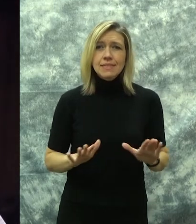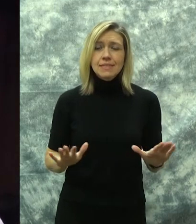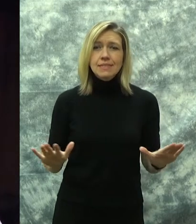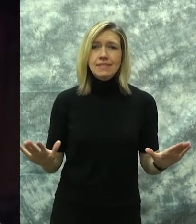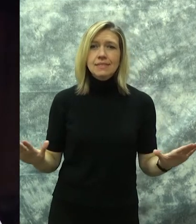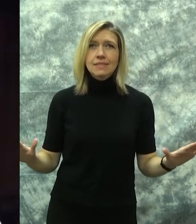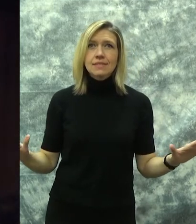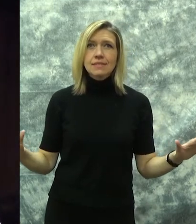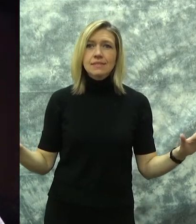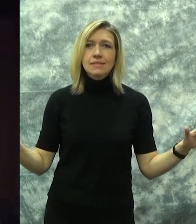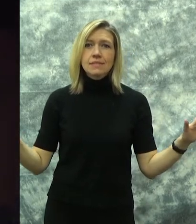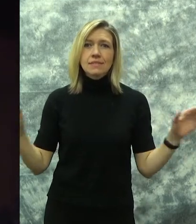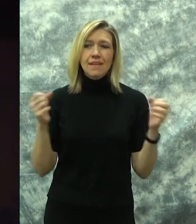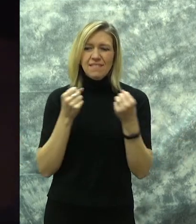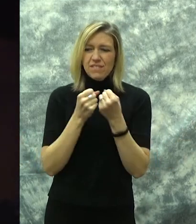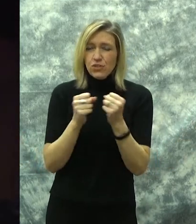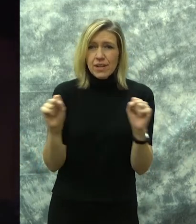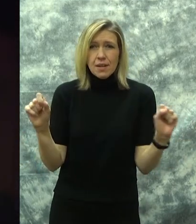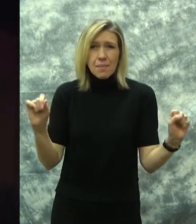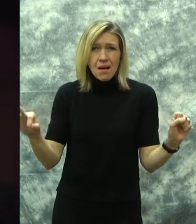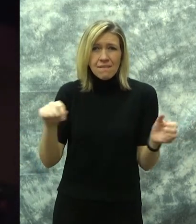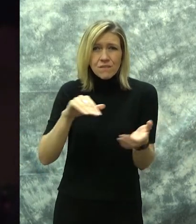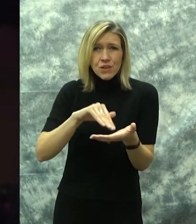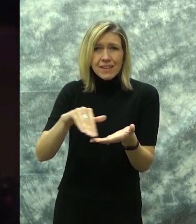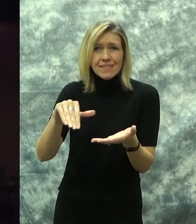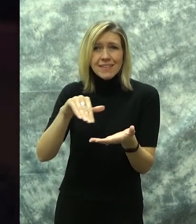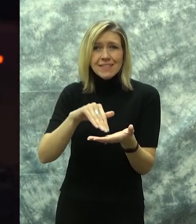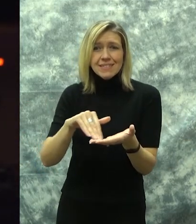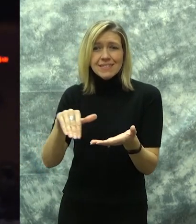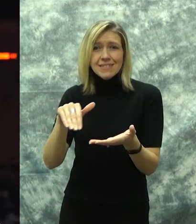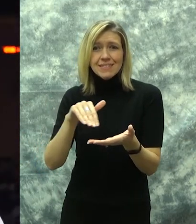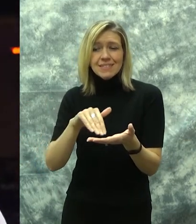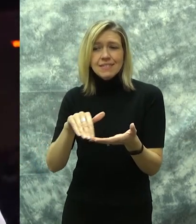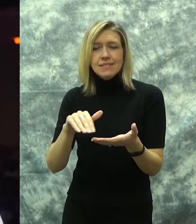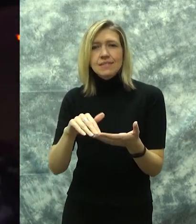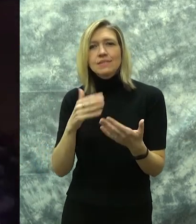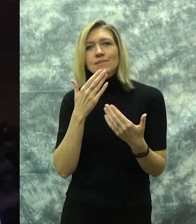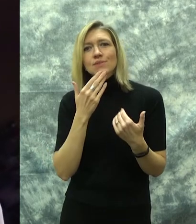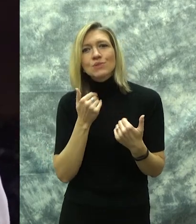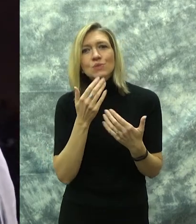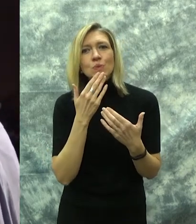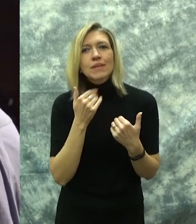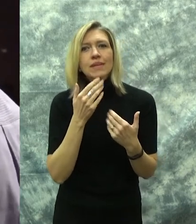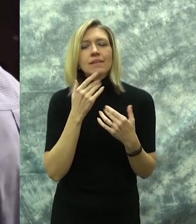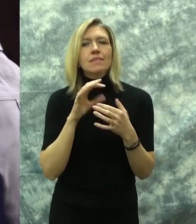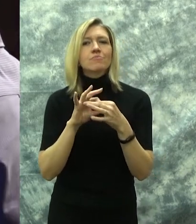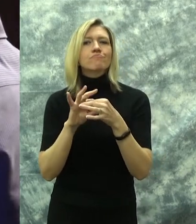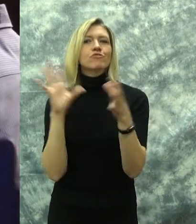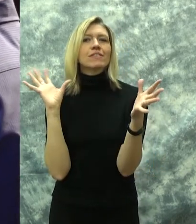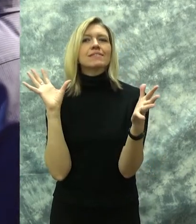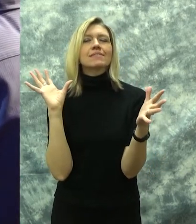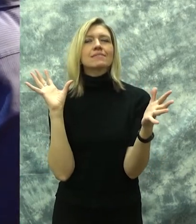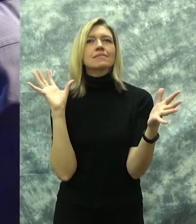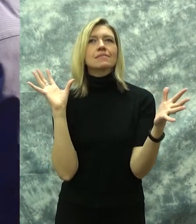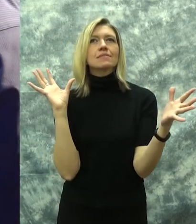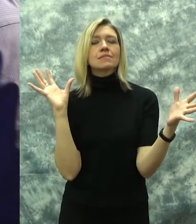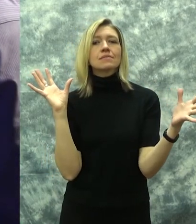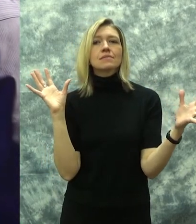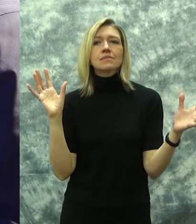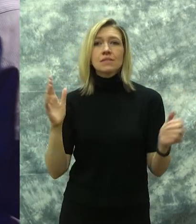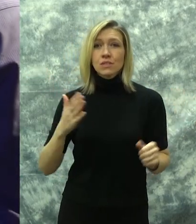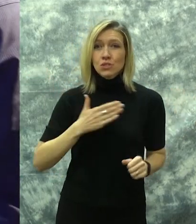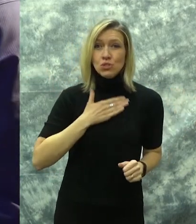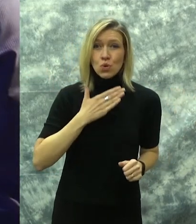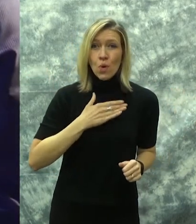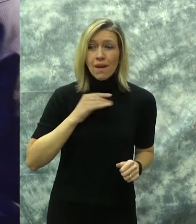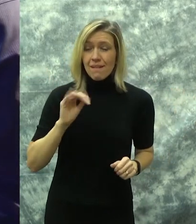It's the freedom of forgiveness. It's the sweetness of release. It's the joy of